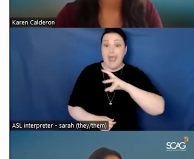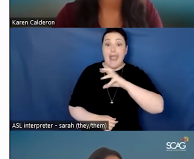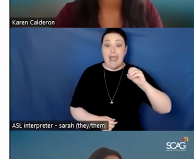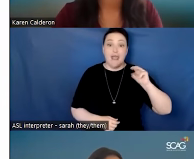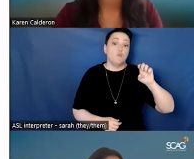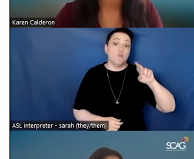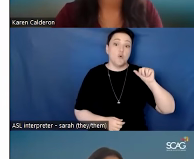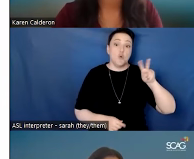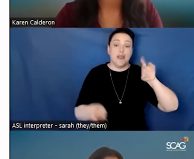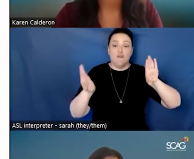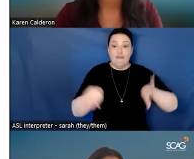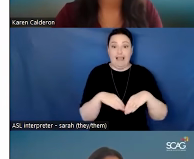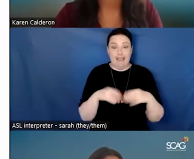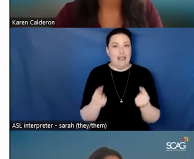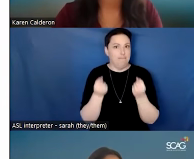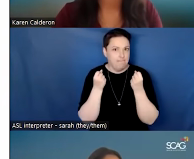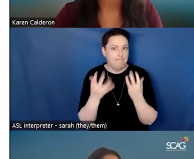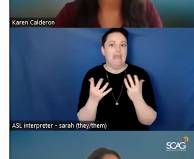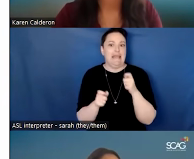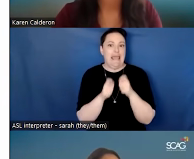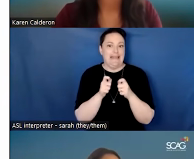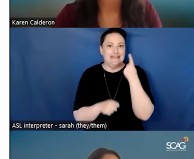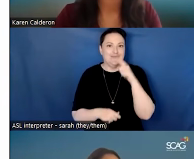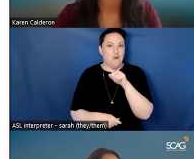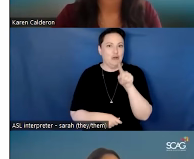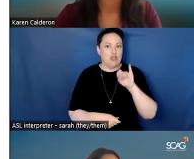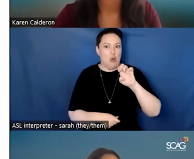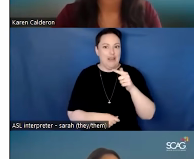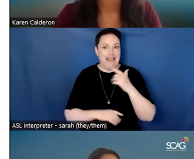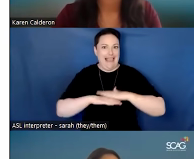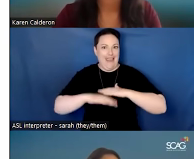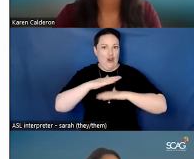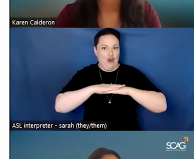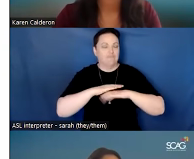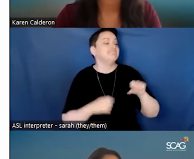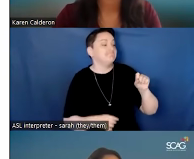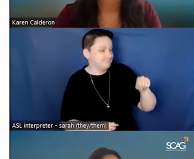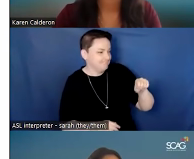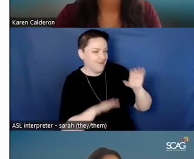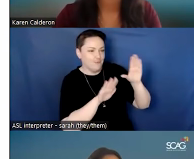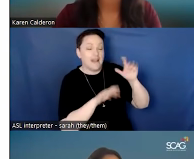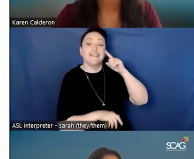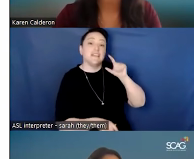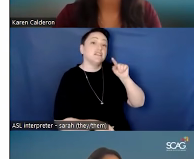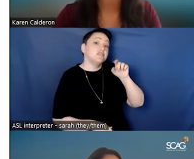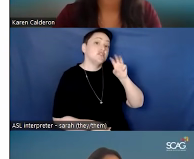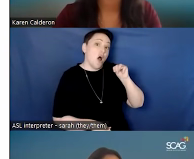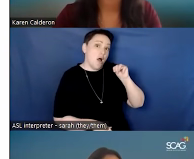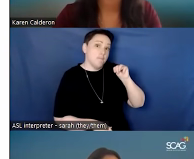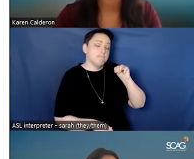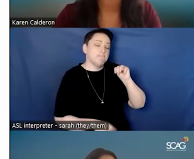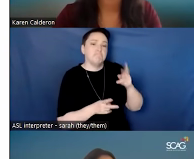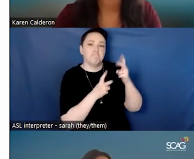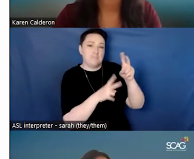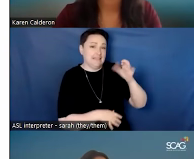Valley has a lot of edits to the zoning there. It's great. I think that's what Tom had dropped in the chat earlier,